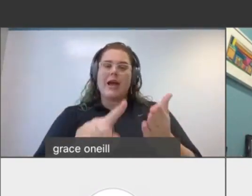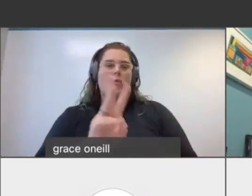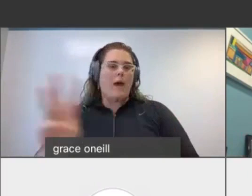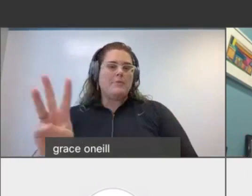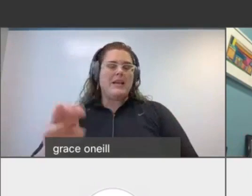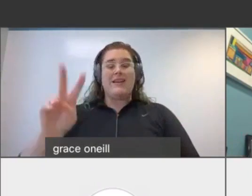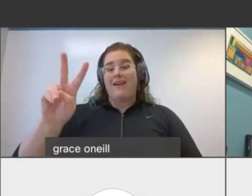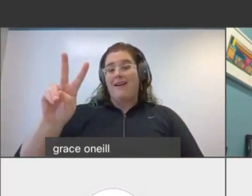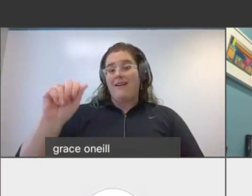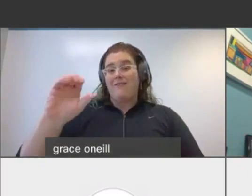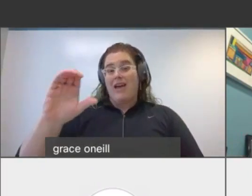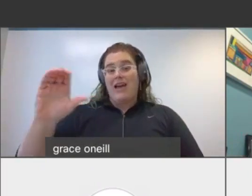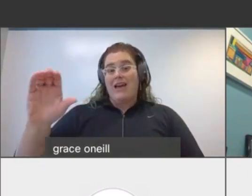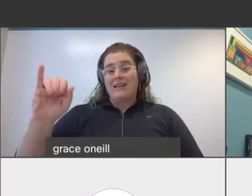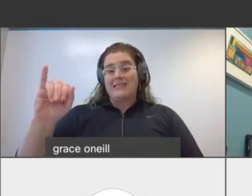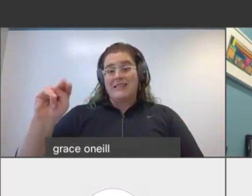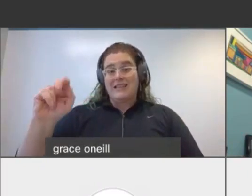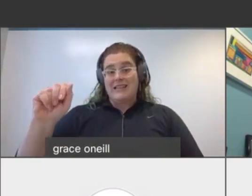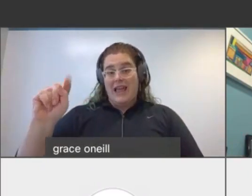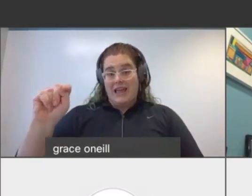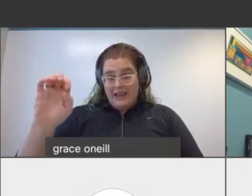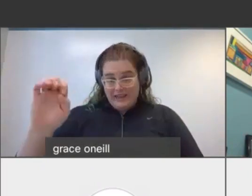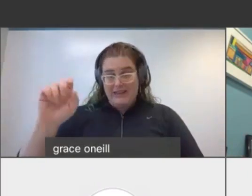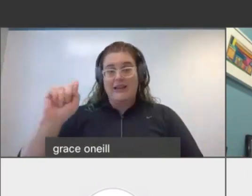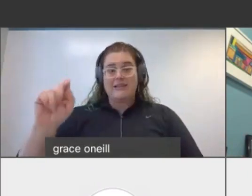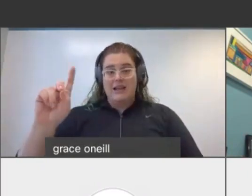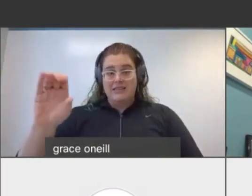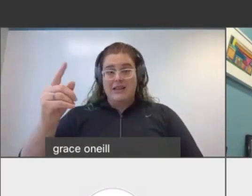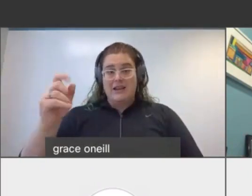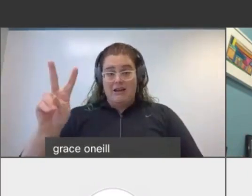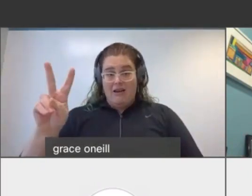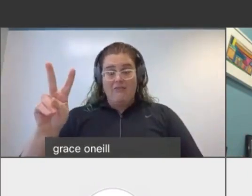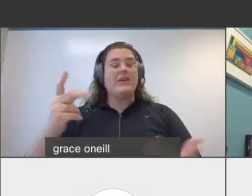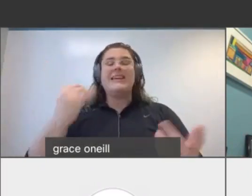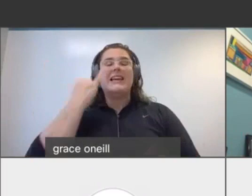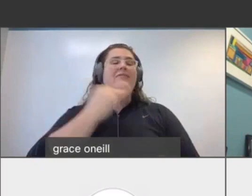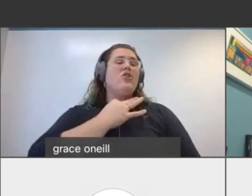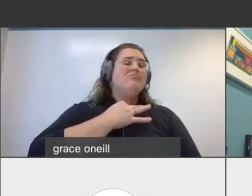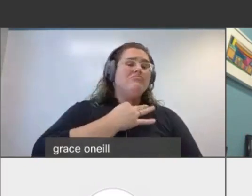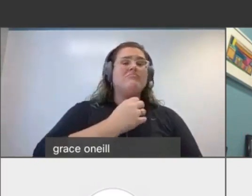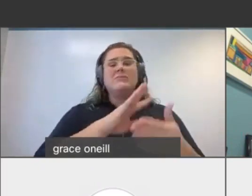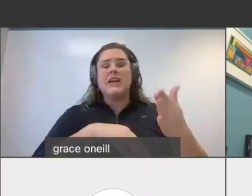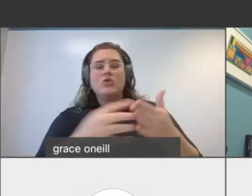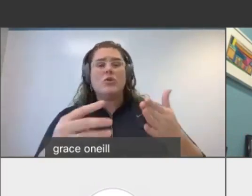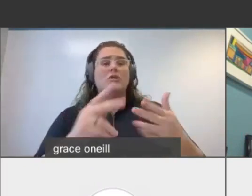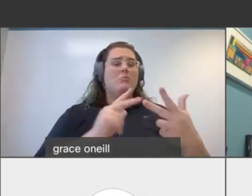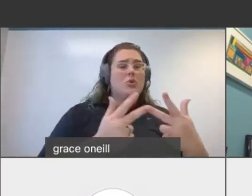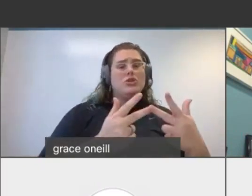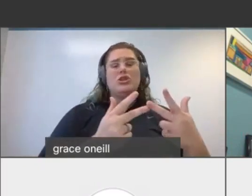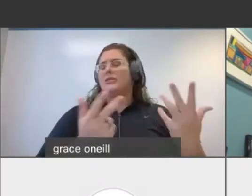vaccinate.dc.gov. There really is wide availability of booster vaccines, of vaccine. You can